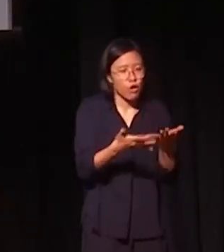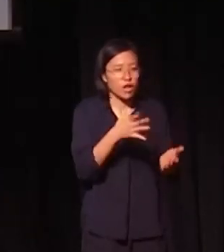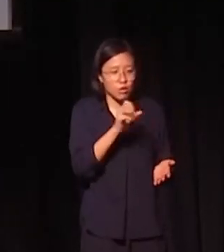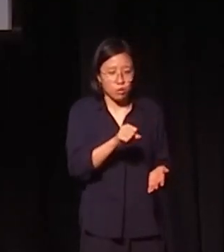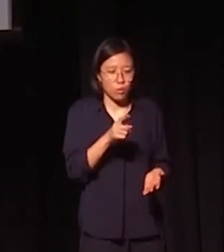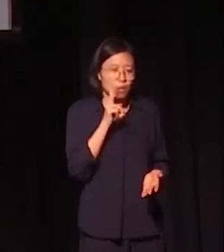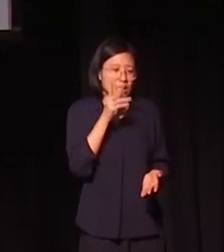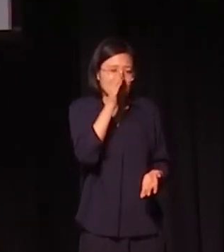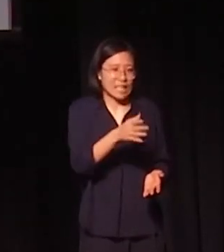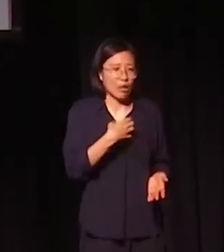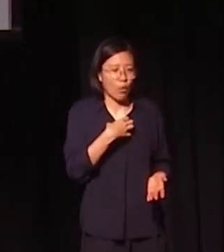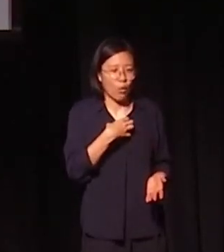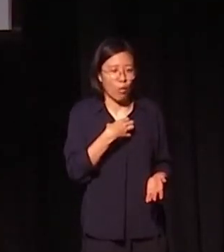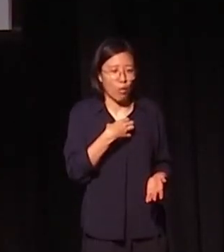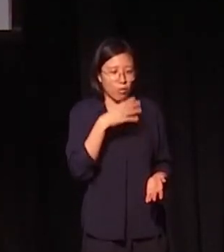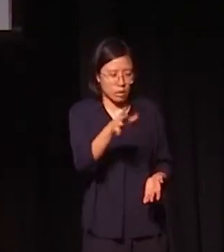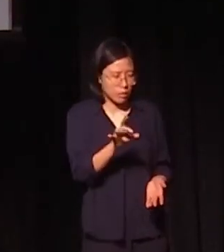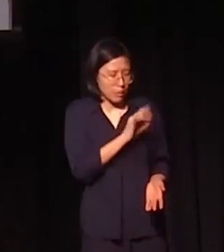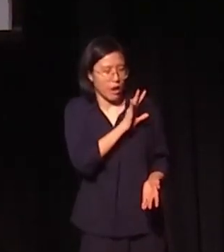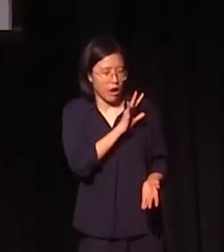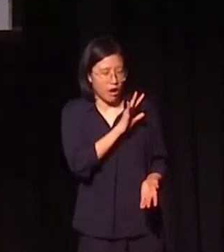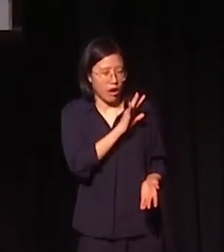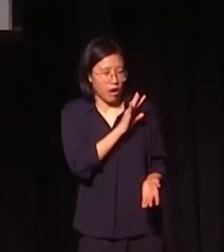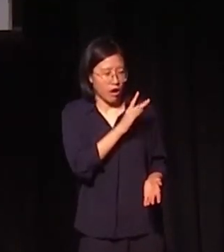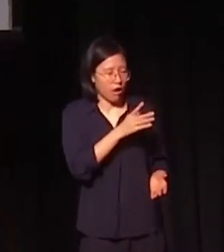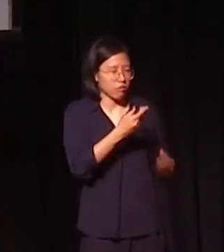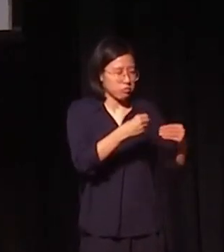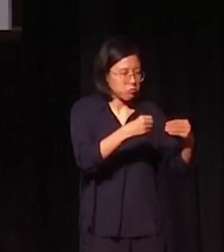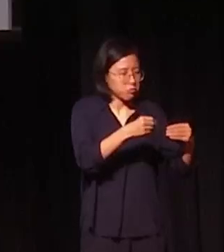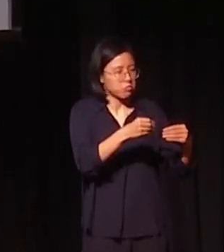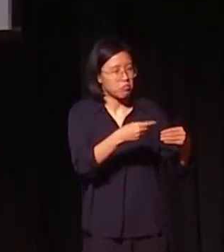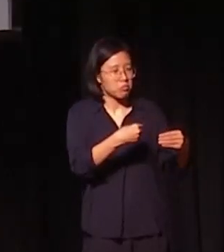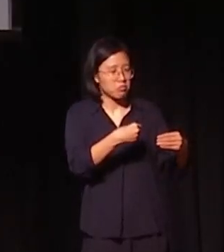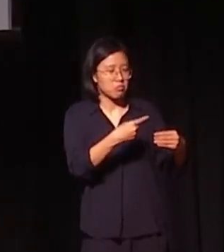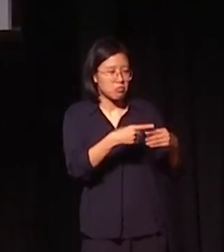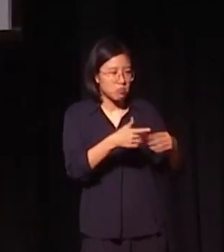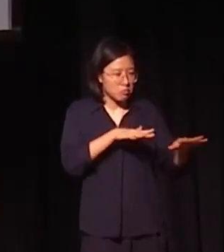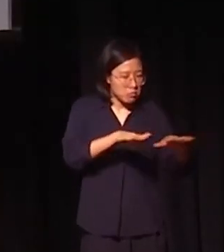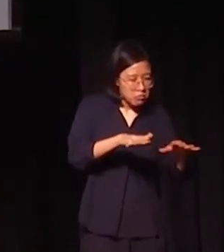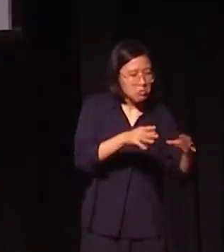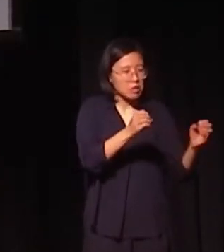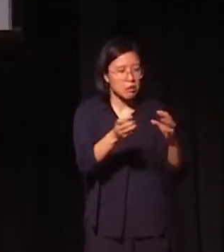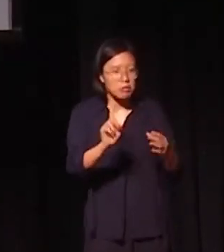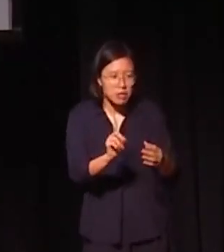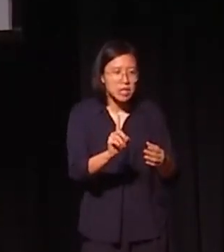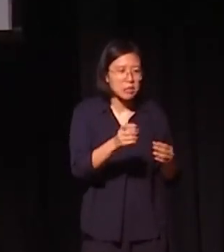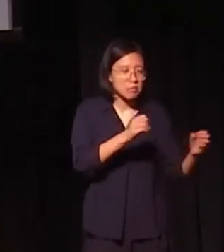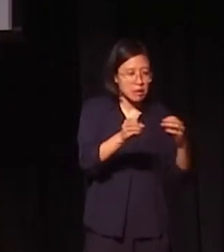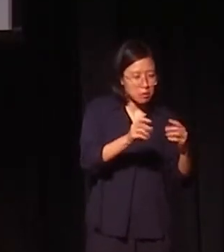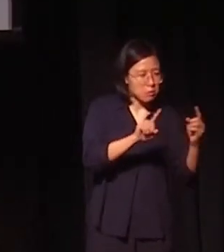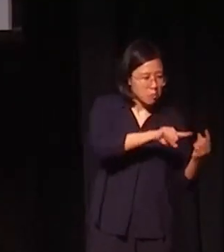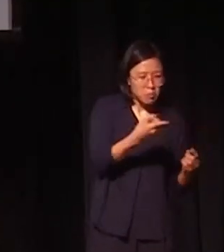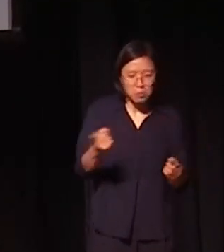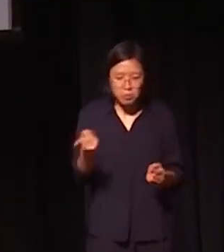we don't harness those natural instincts about how you manage communication and turn taking between a